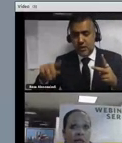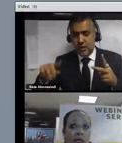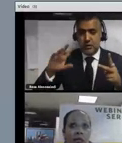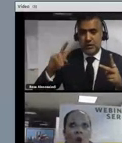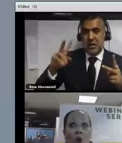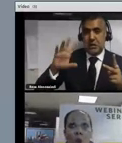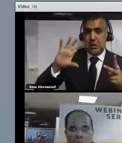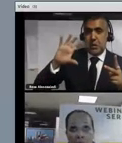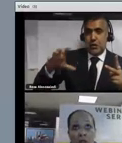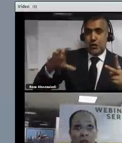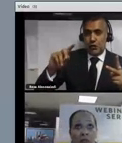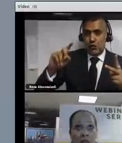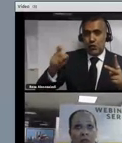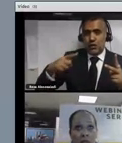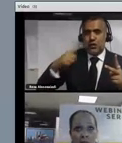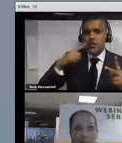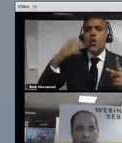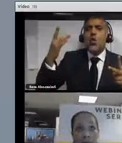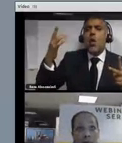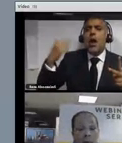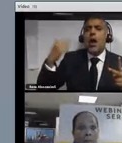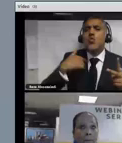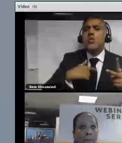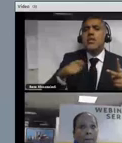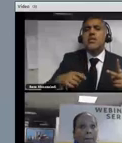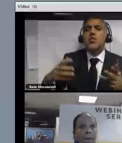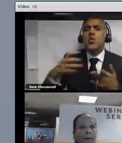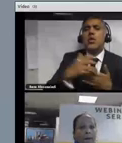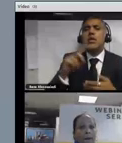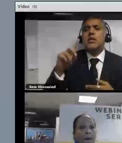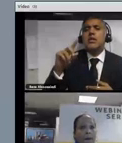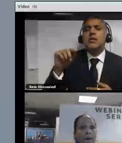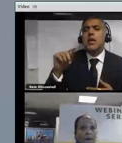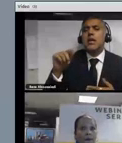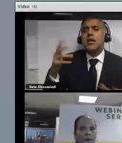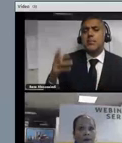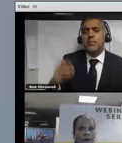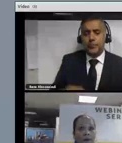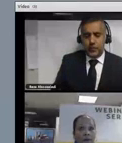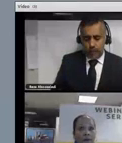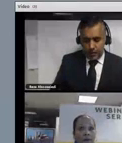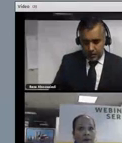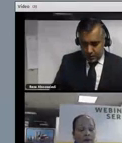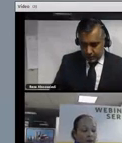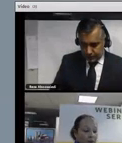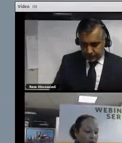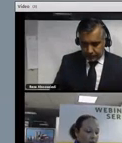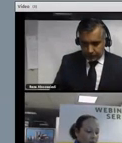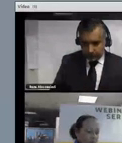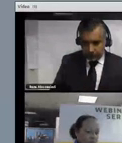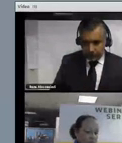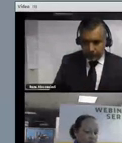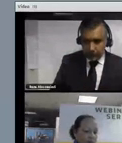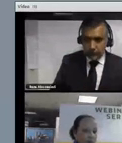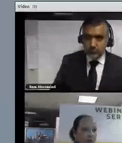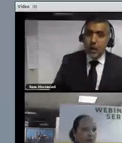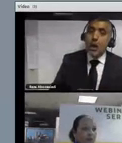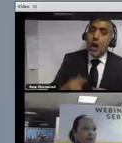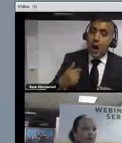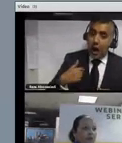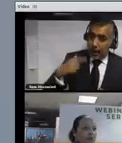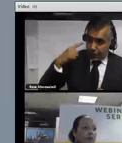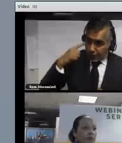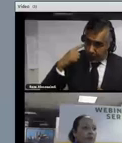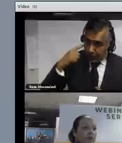is really, why do we need to collect data? Okay. So I absolutely think that